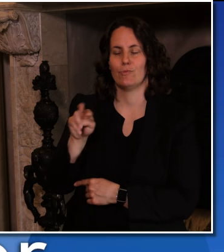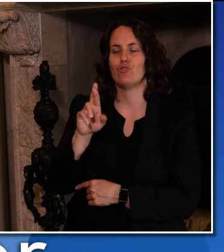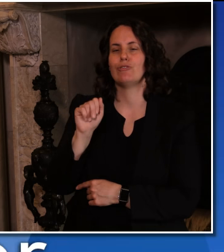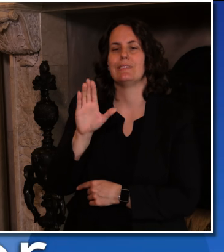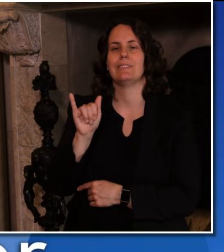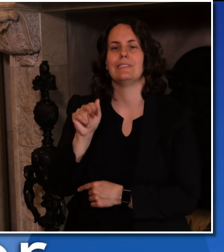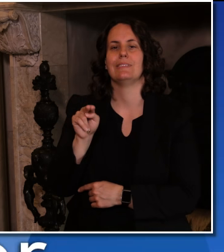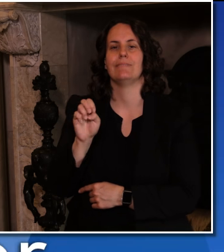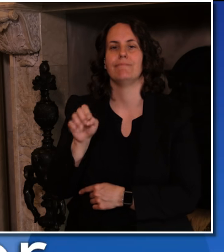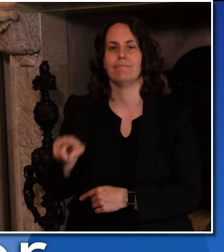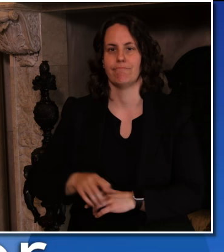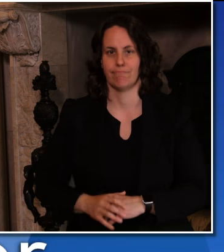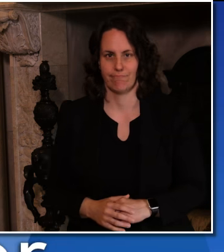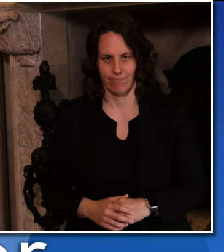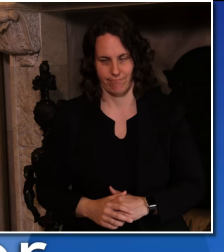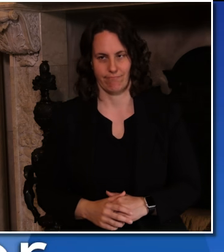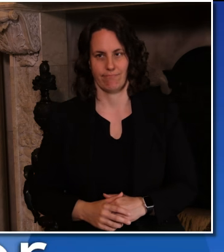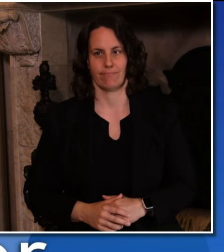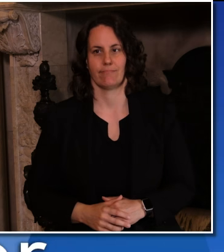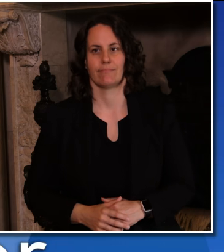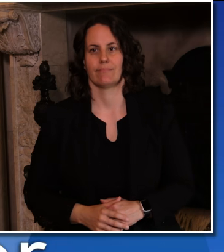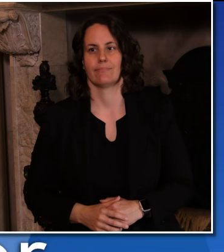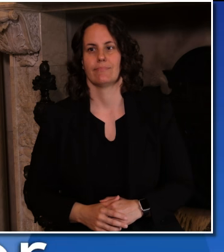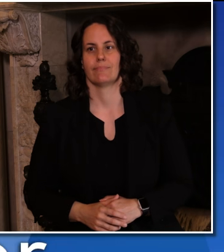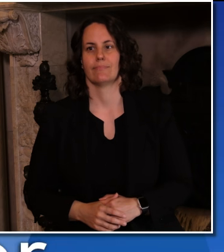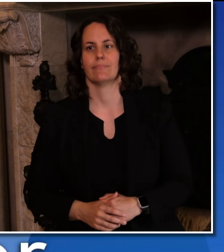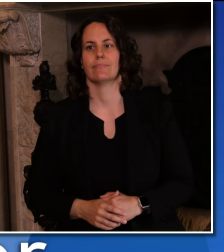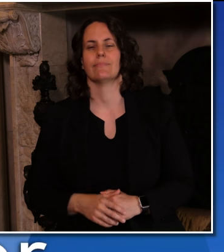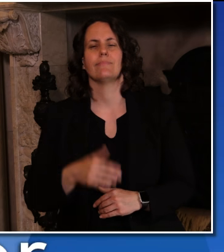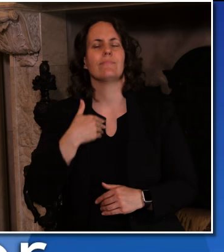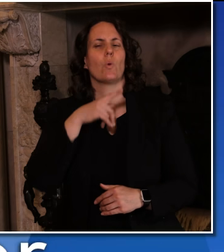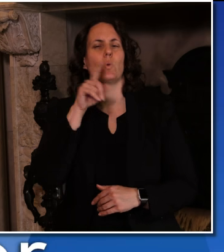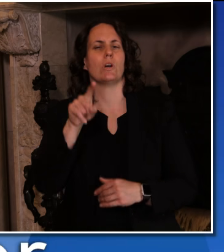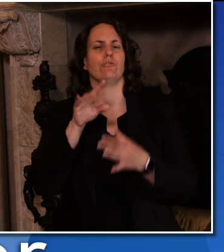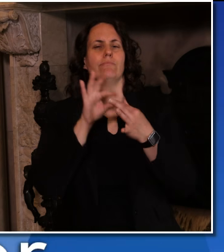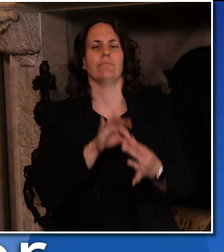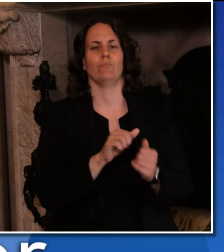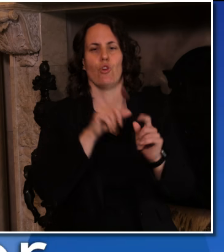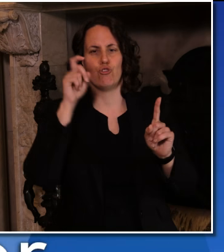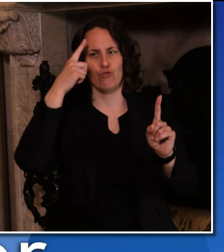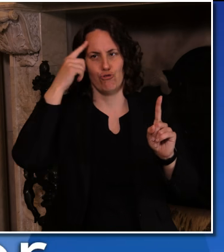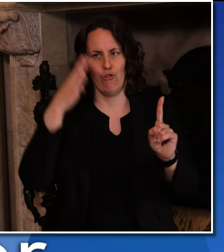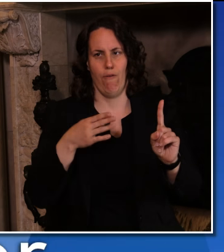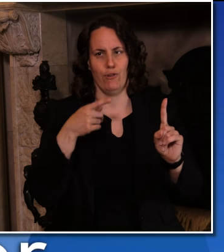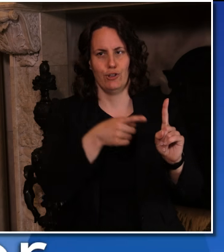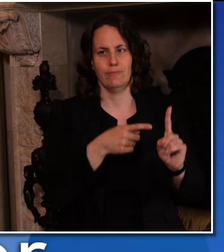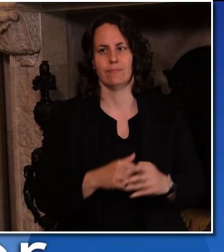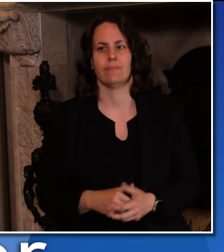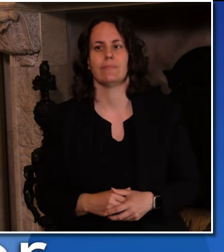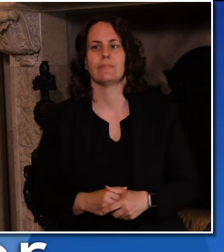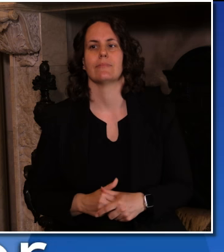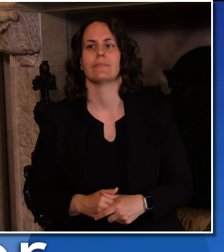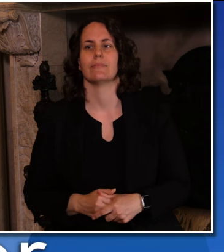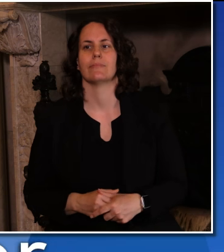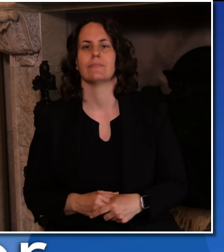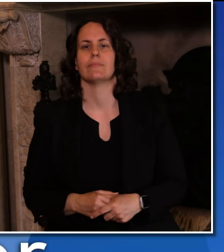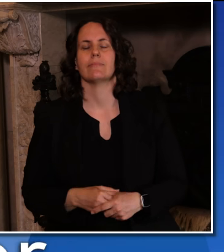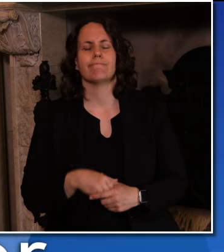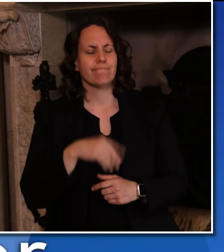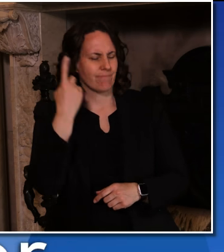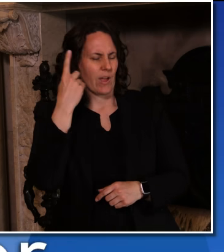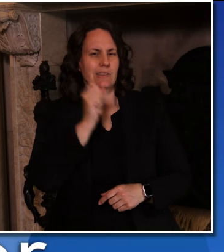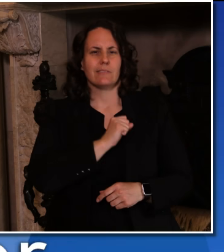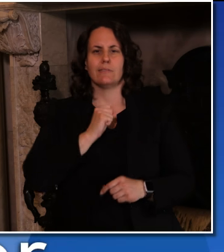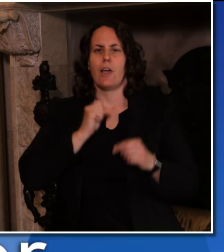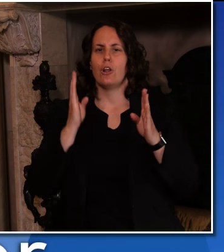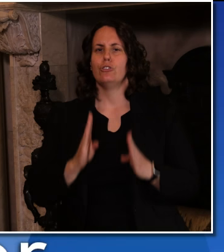Hi. The question I have, I think, would be for the governor. But one senator said today in a statement that he fears that 750,000 jobs in the state